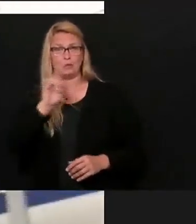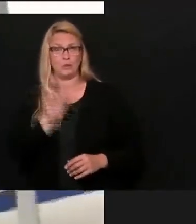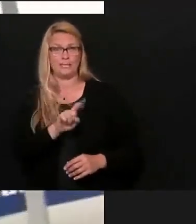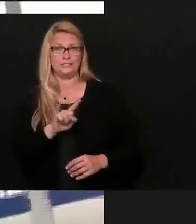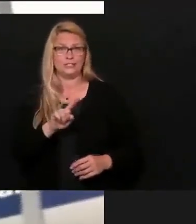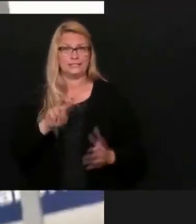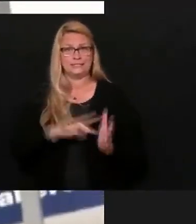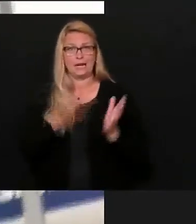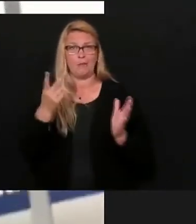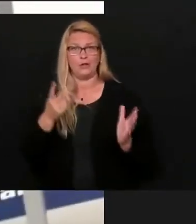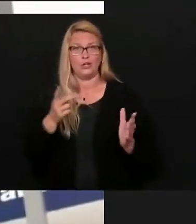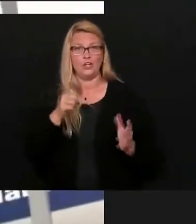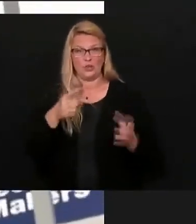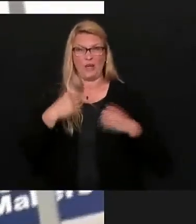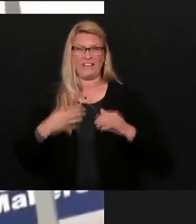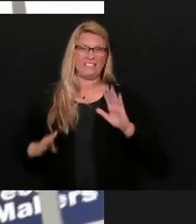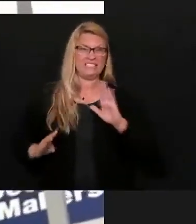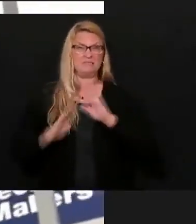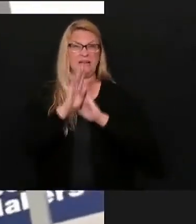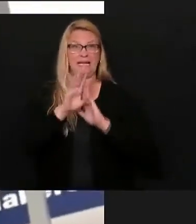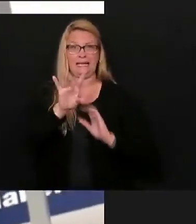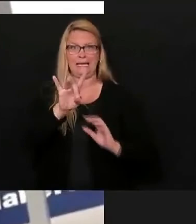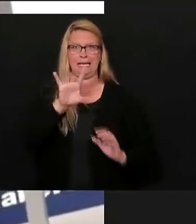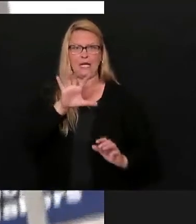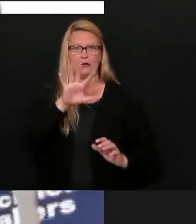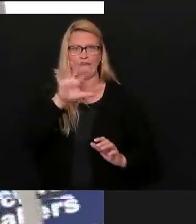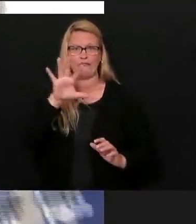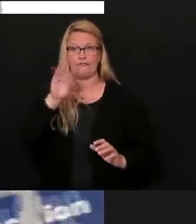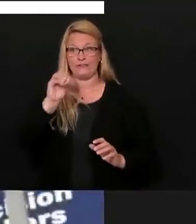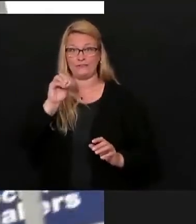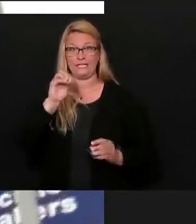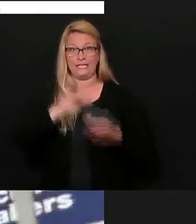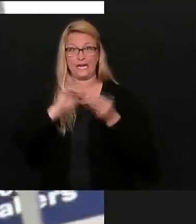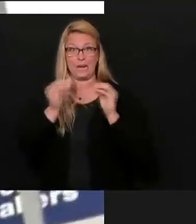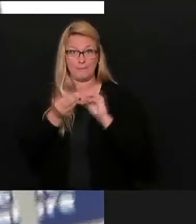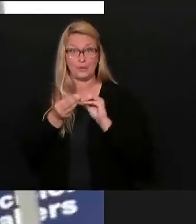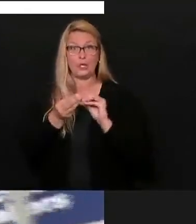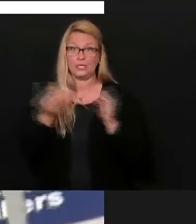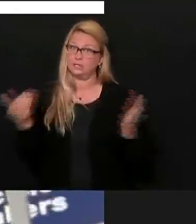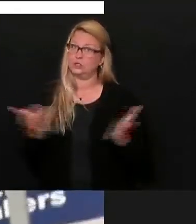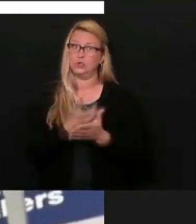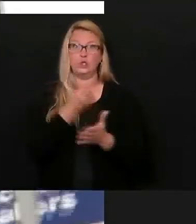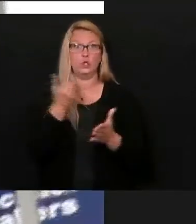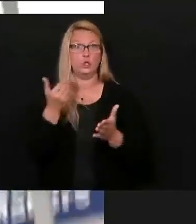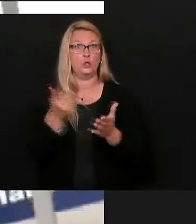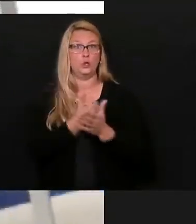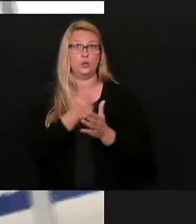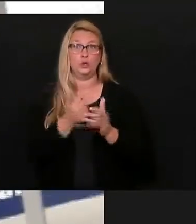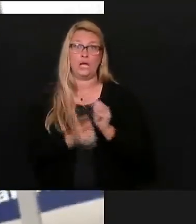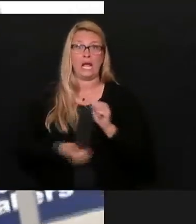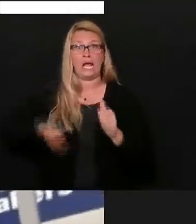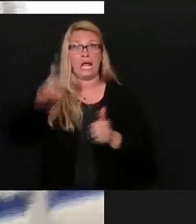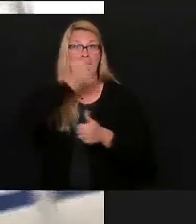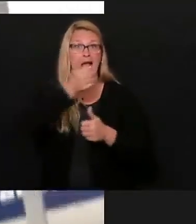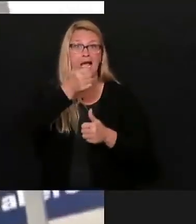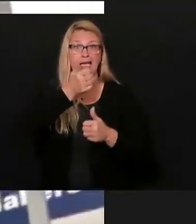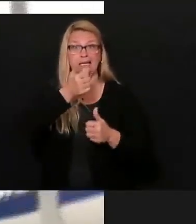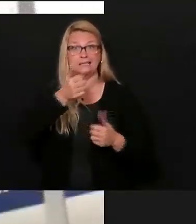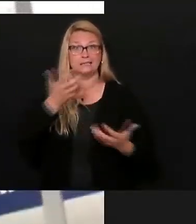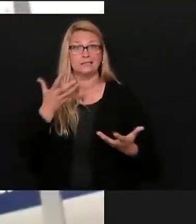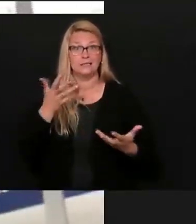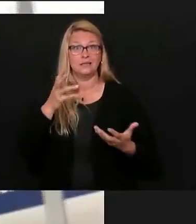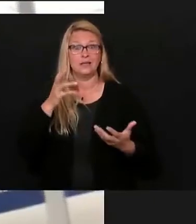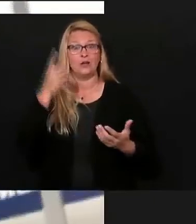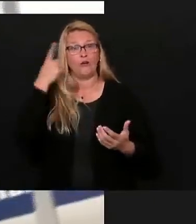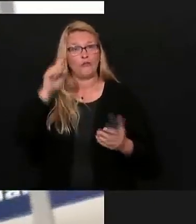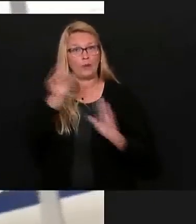big spike in numbers, and obviously this 850 plus number from today is a new record for the state by 200 some people.